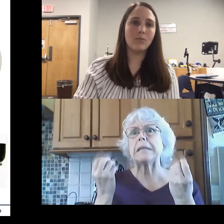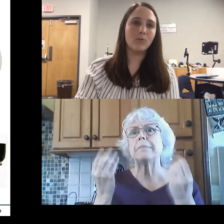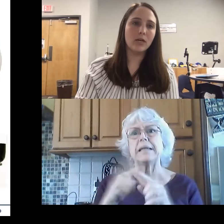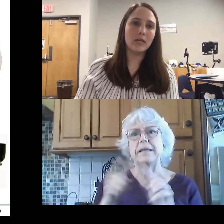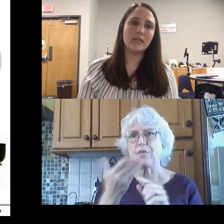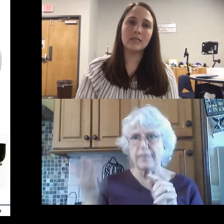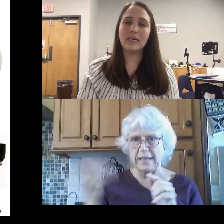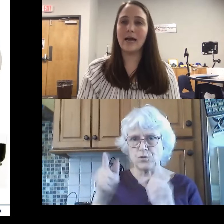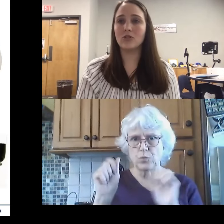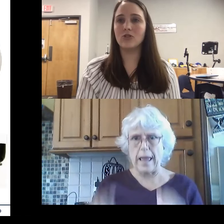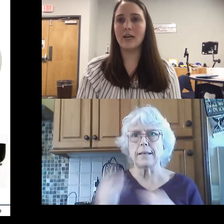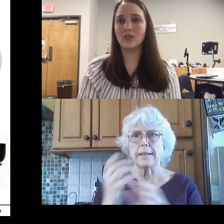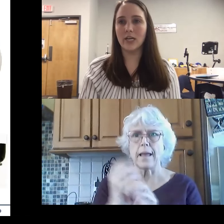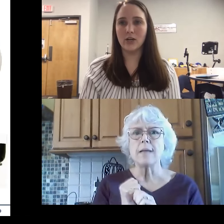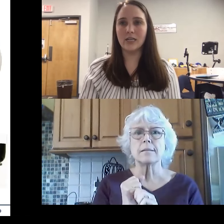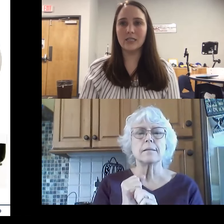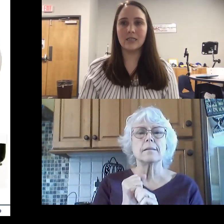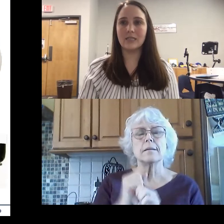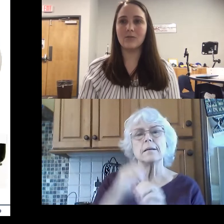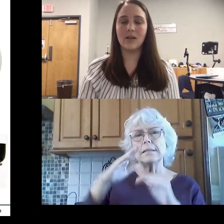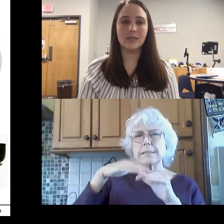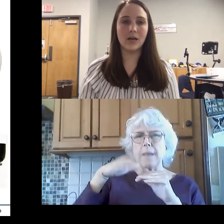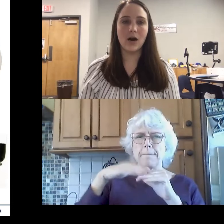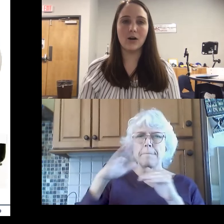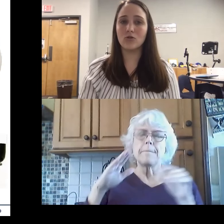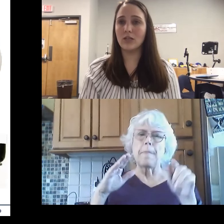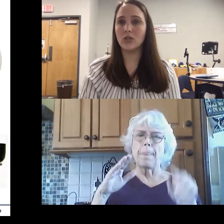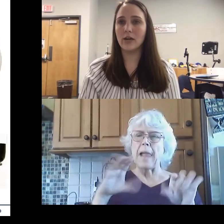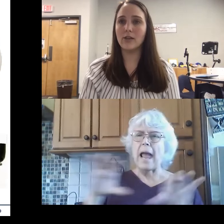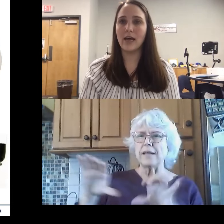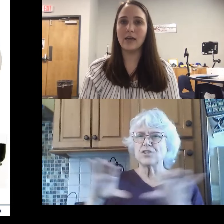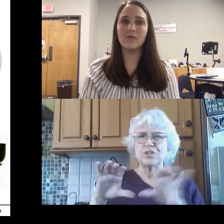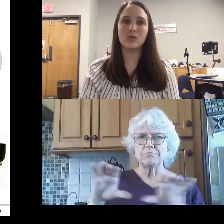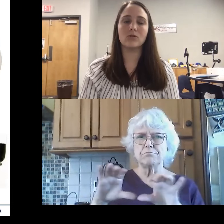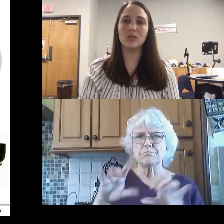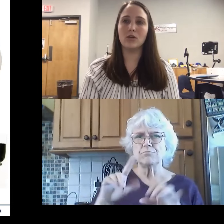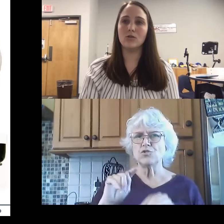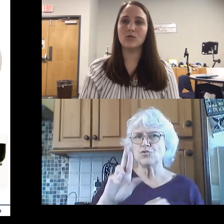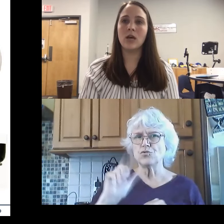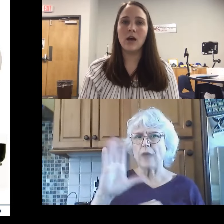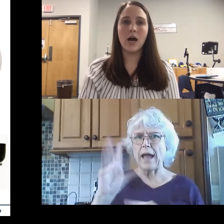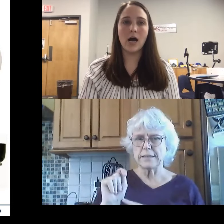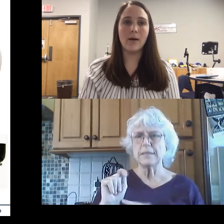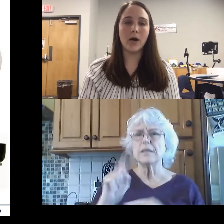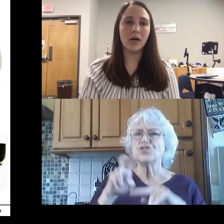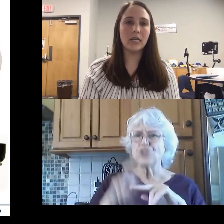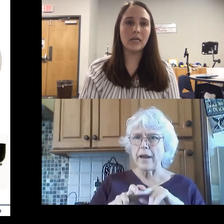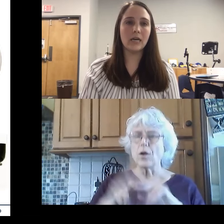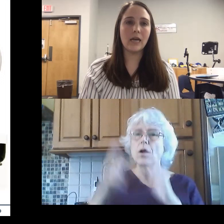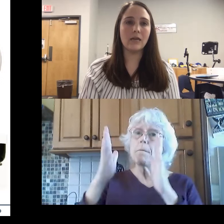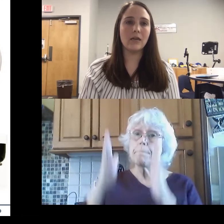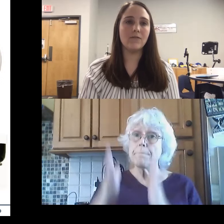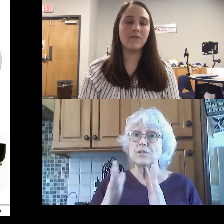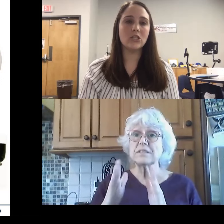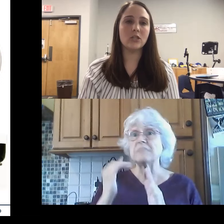but the top one is an action track chair assistant. It's an, an all-terrain chair that individuals could use, um, hunting